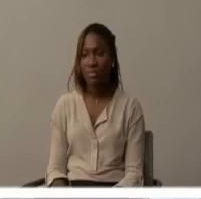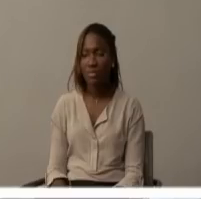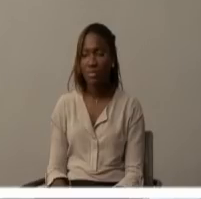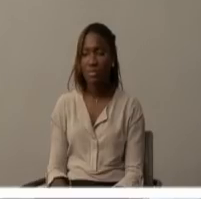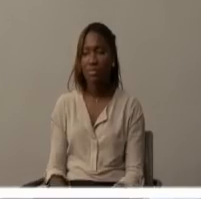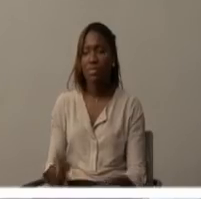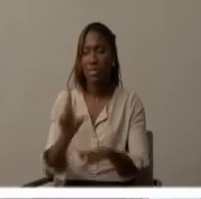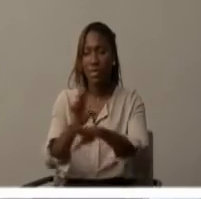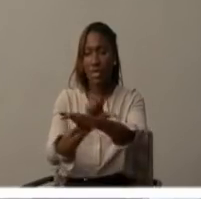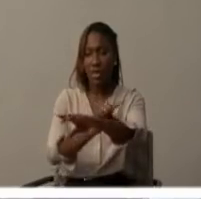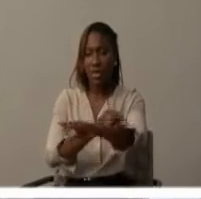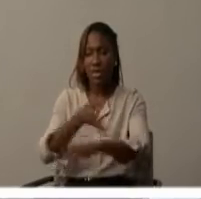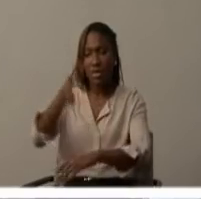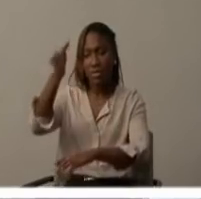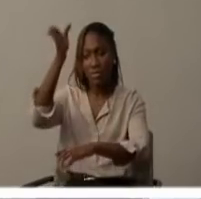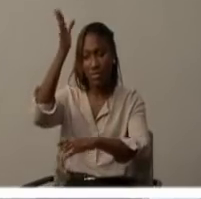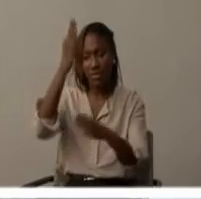Behold the Lamb of God.